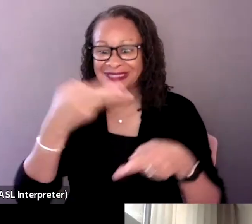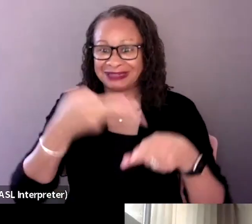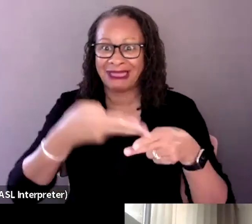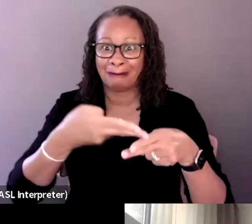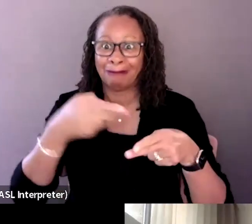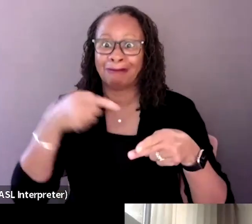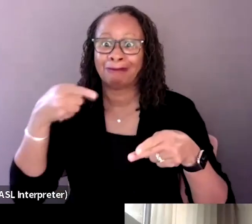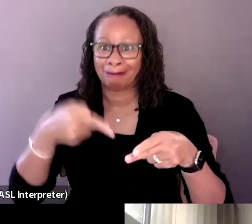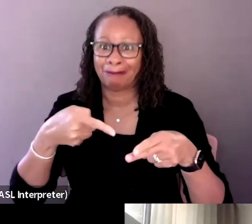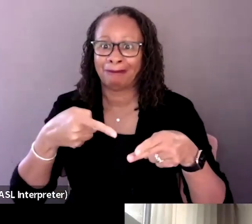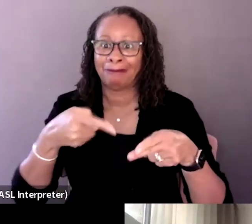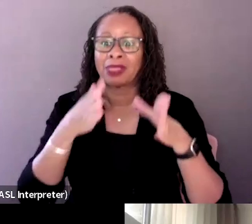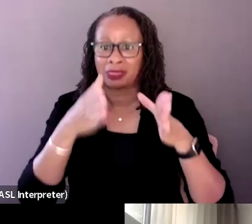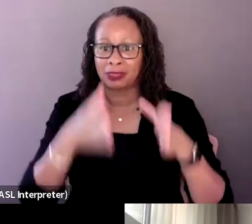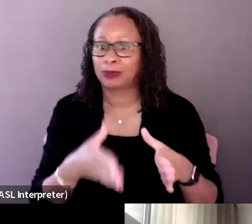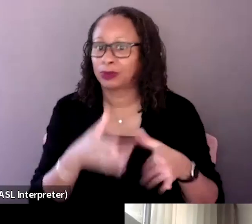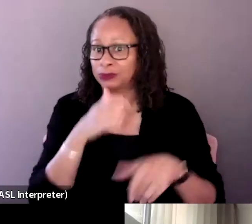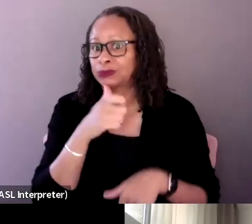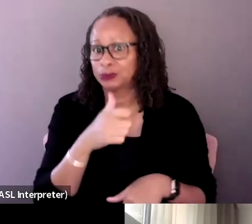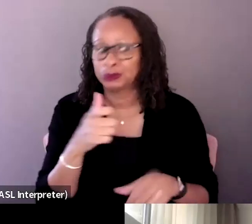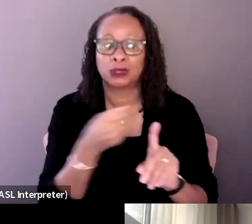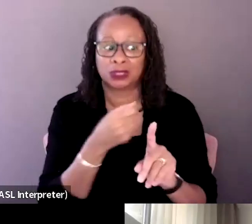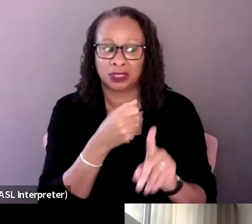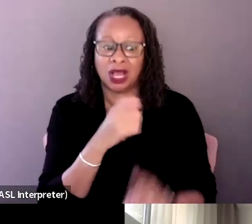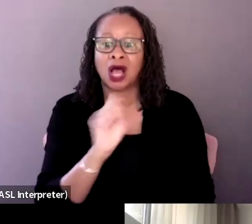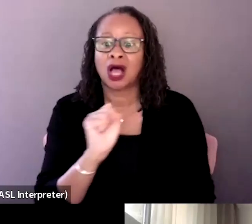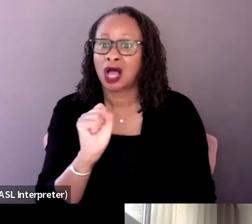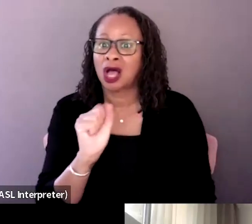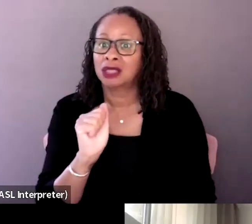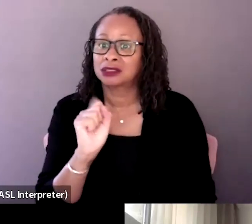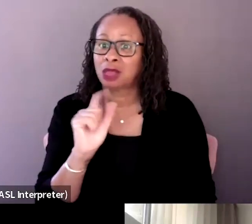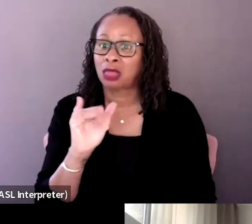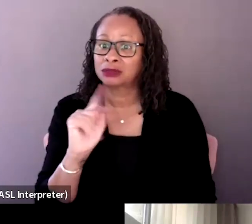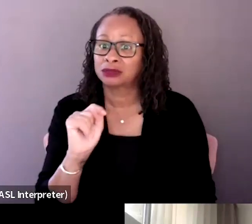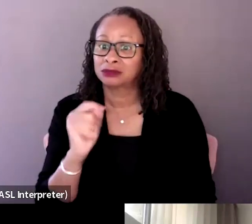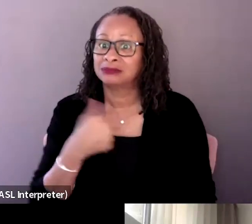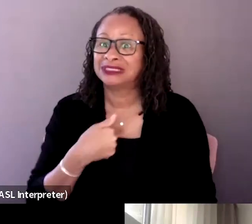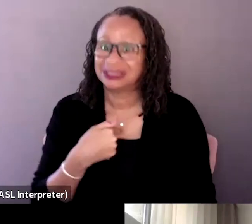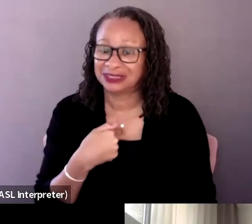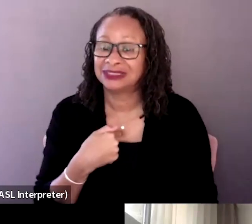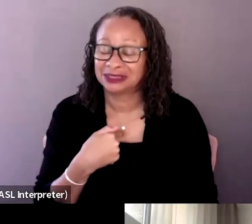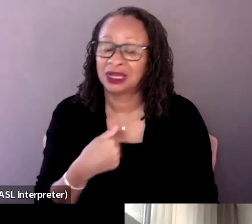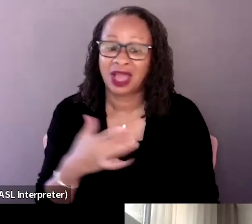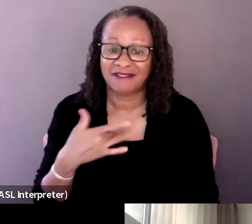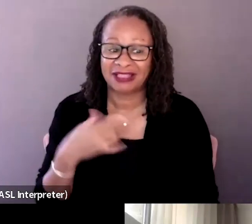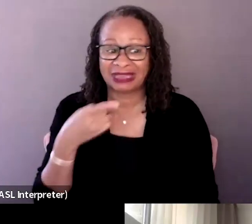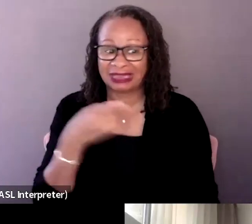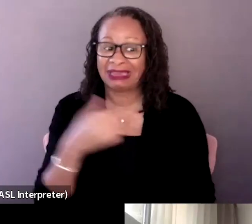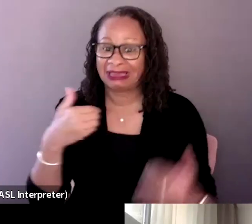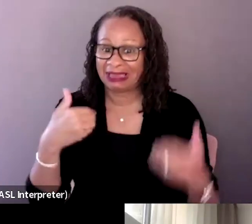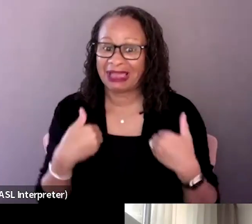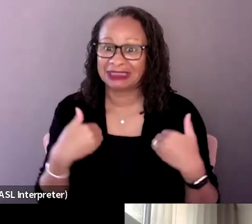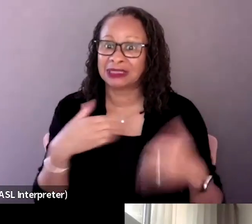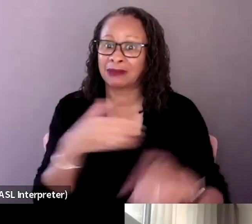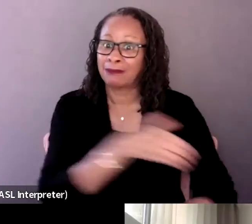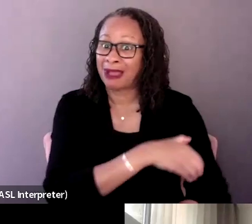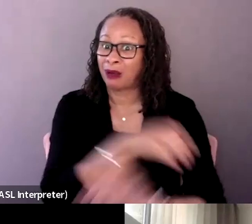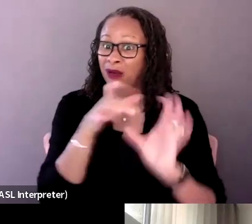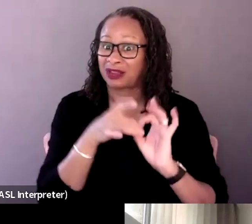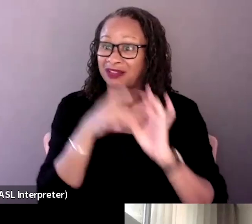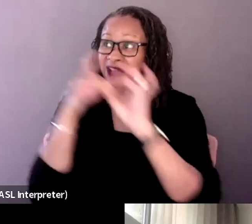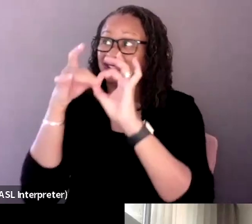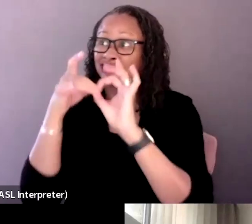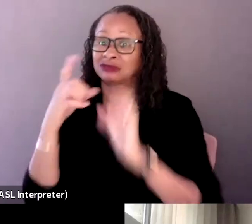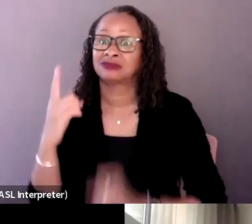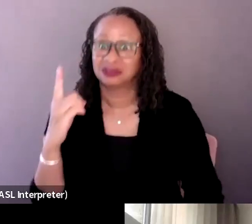um, the person who assaulted me, and I felt like he had some power connection